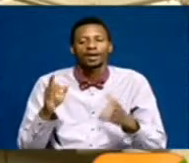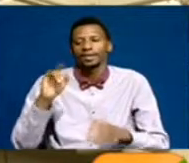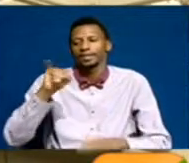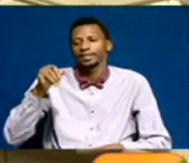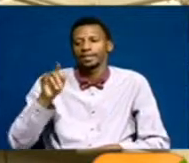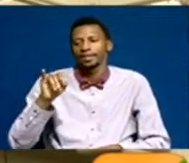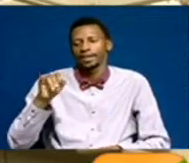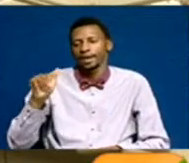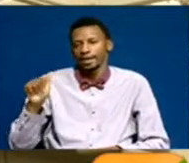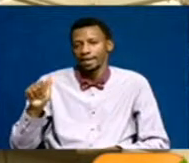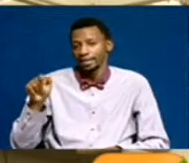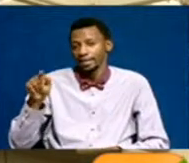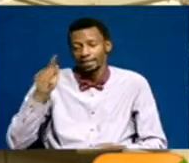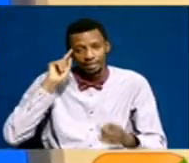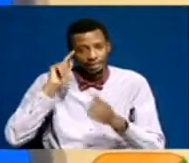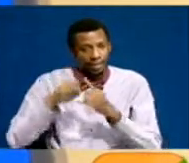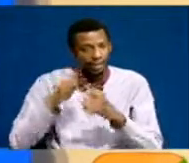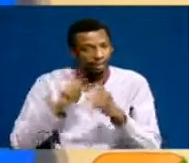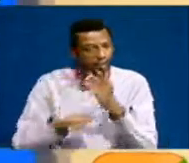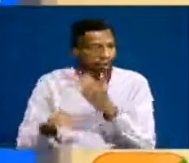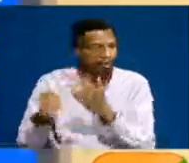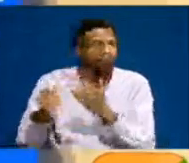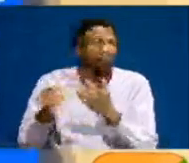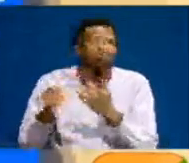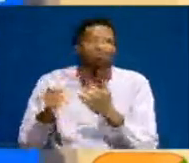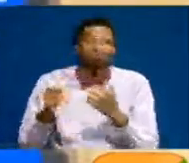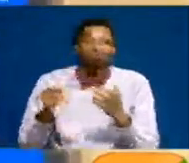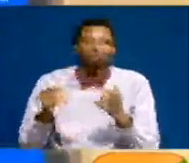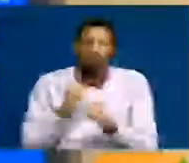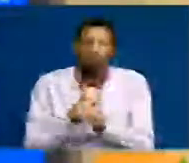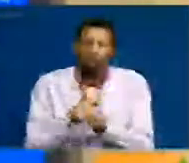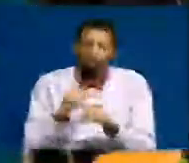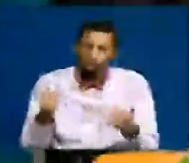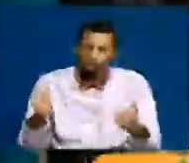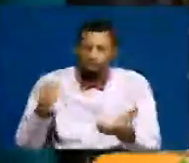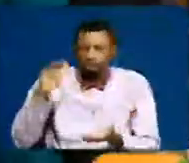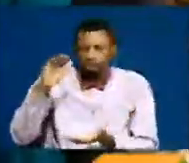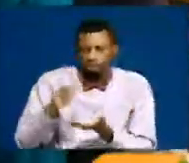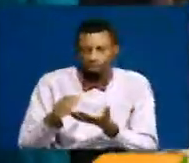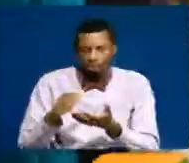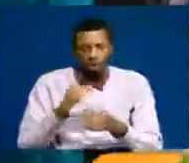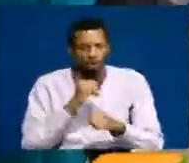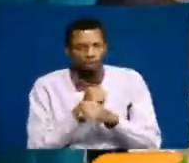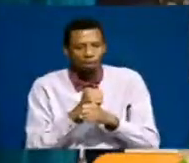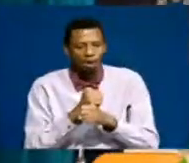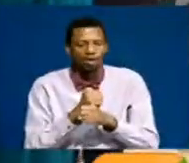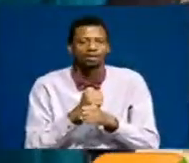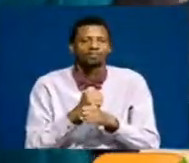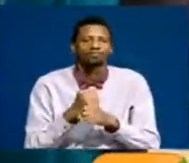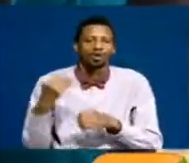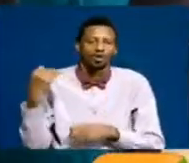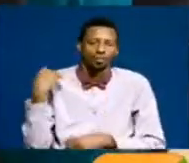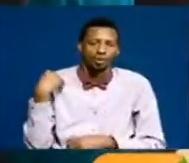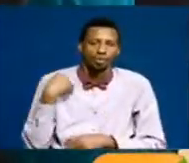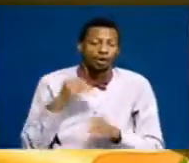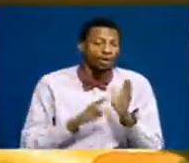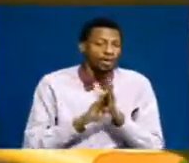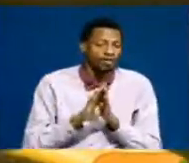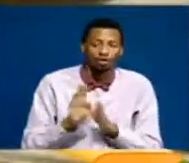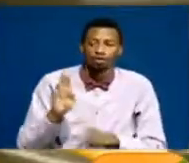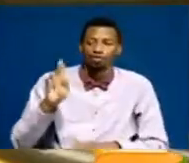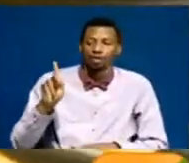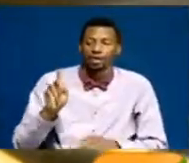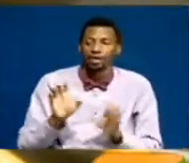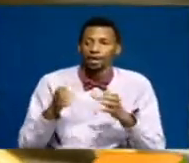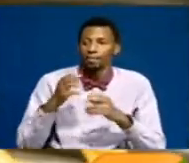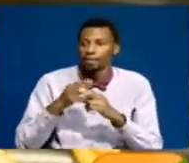move expected to enhance safety and reduce operational disruptions. Developed by a UK-based company called